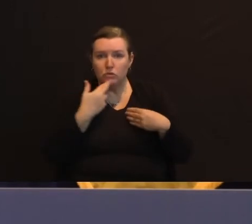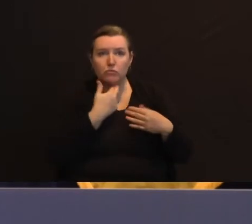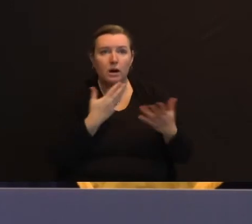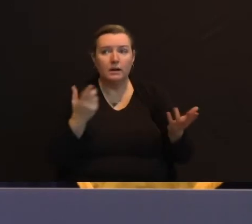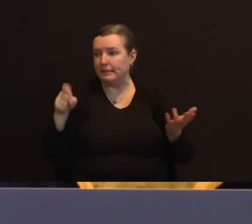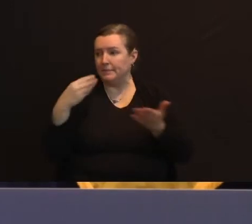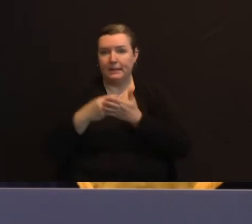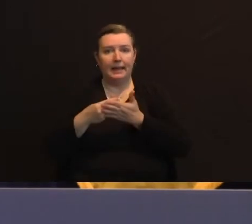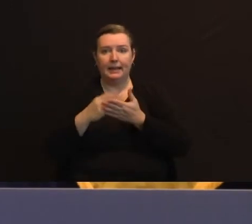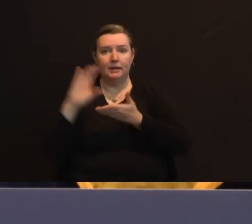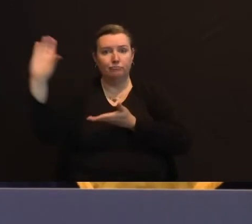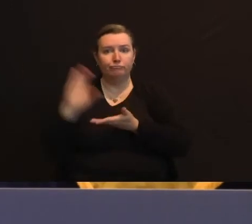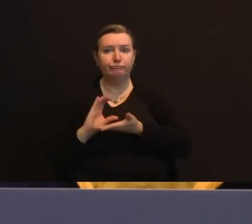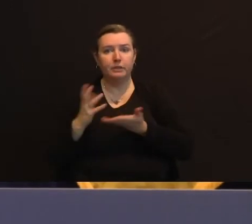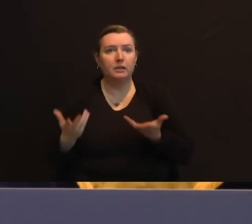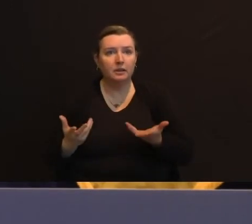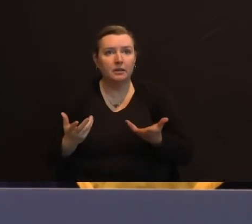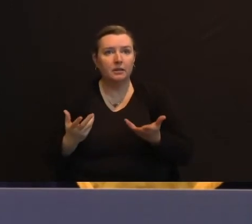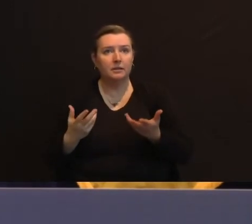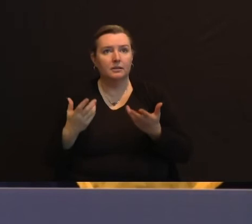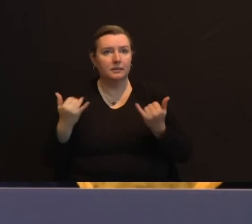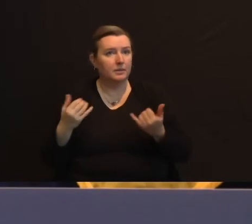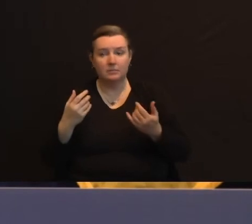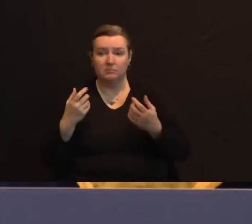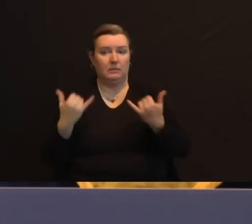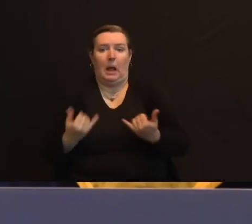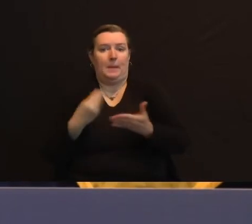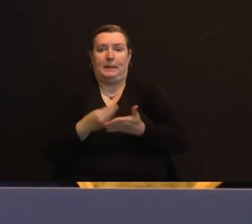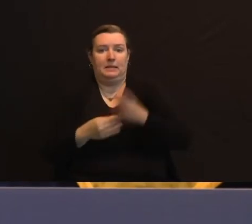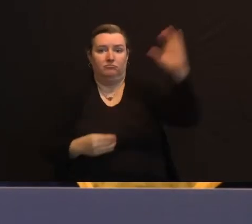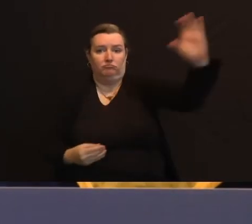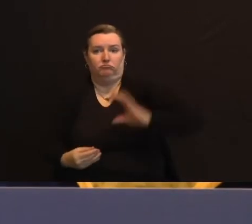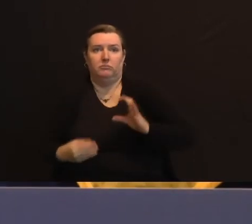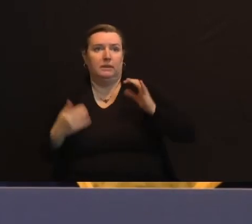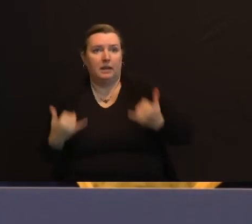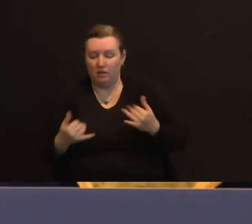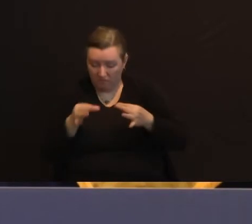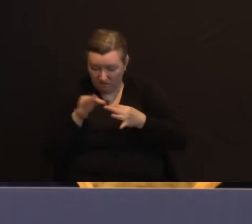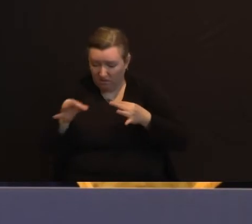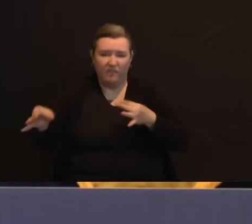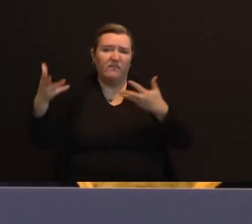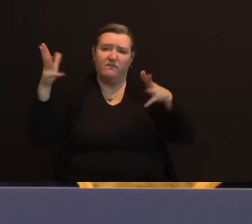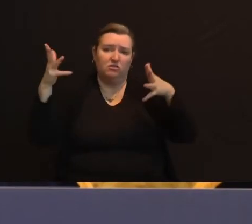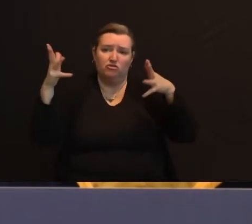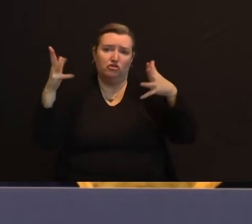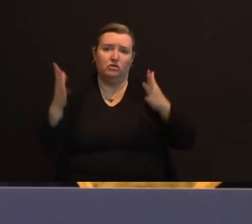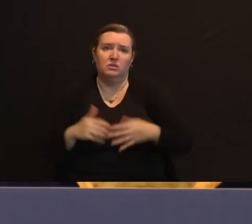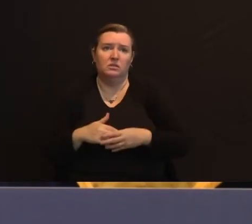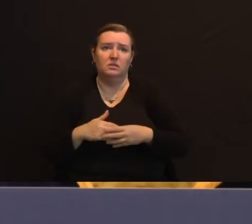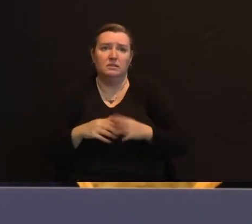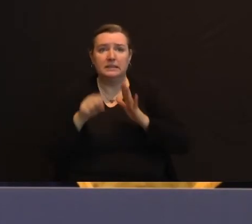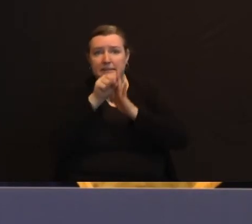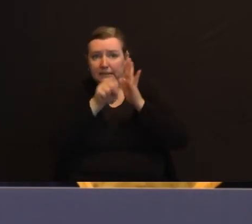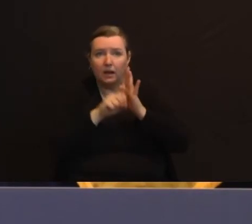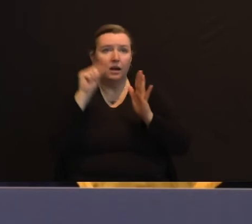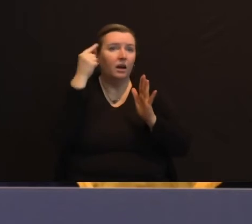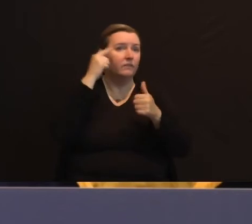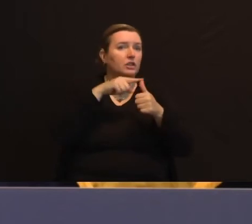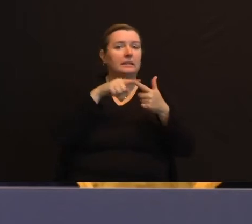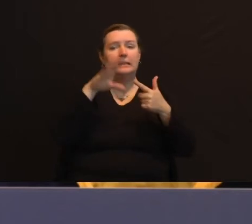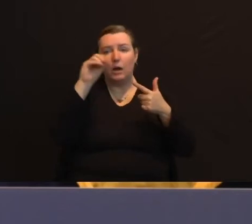now. A small business. If you're a state government or a county government or a local government and you're trying to